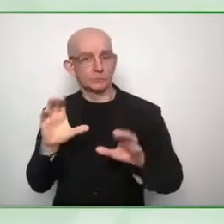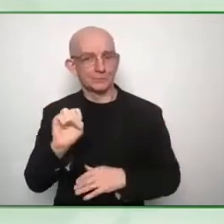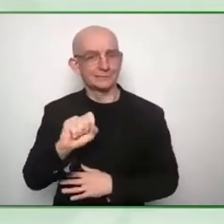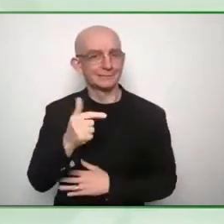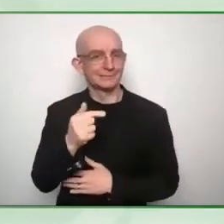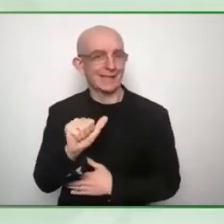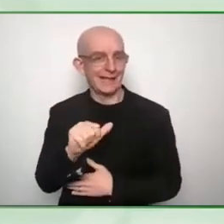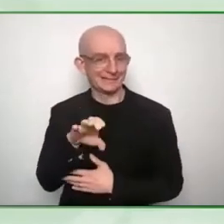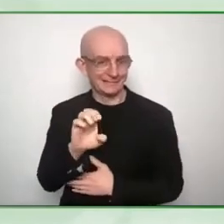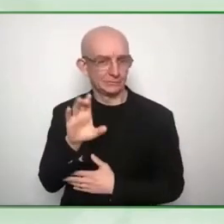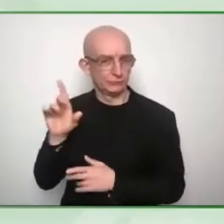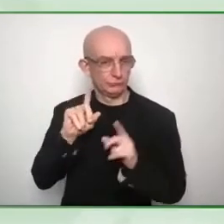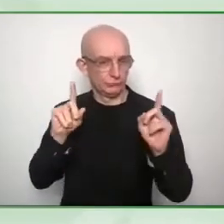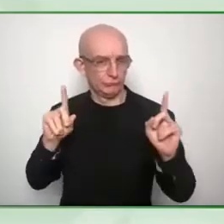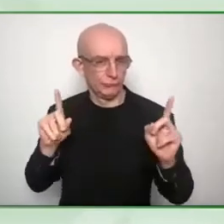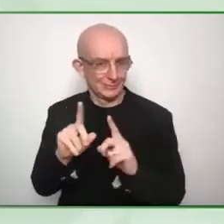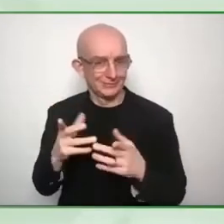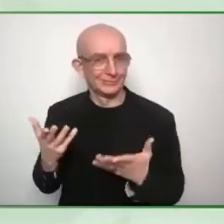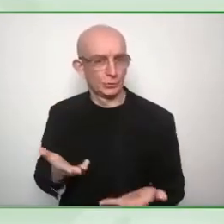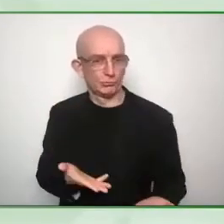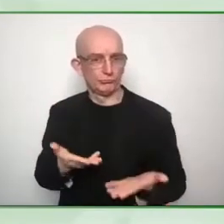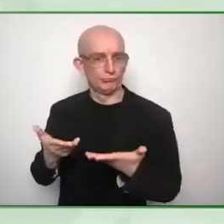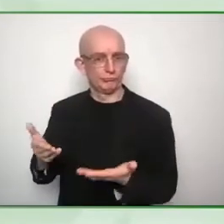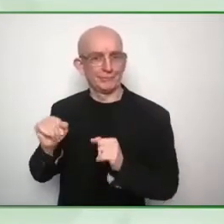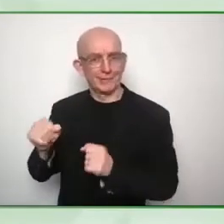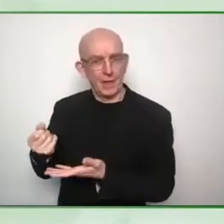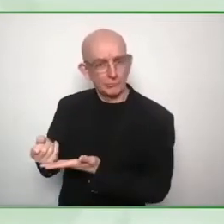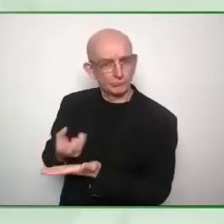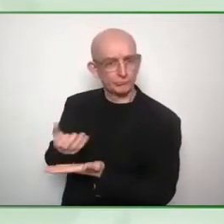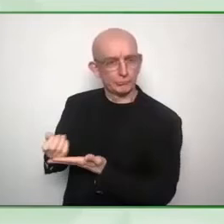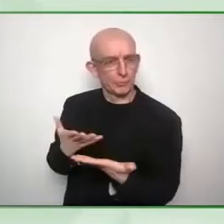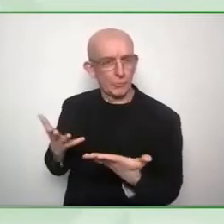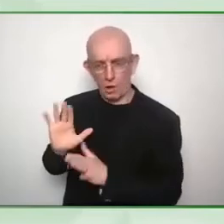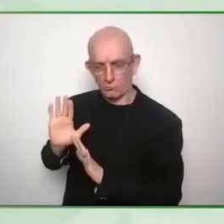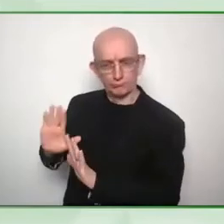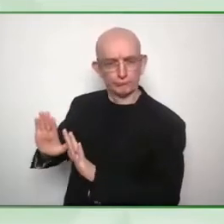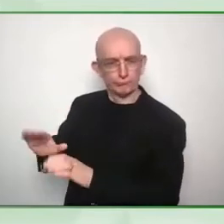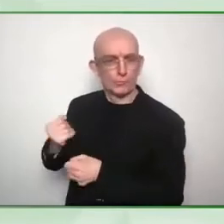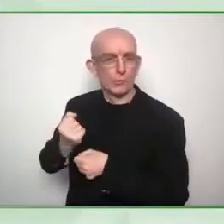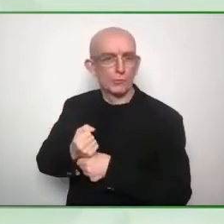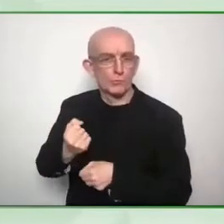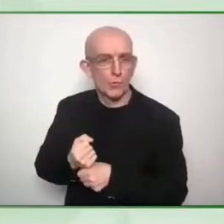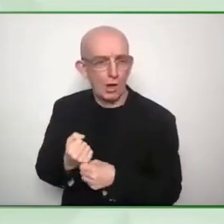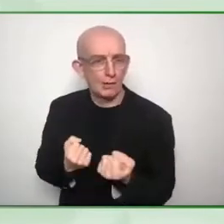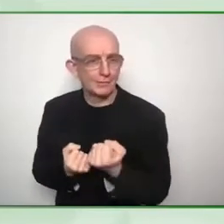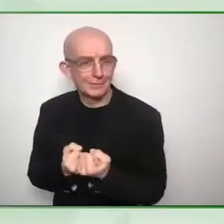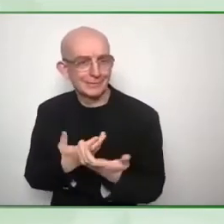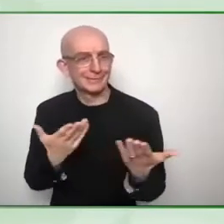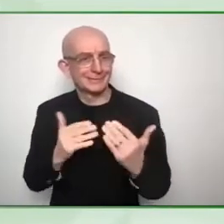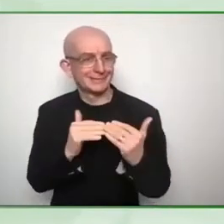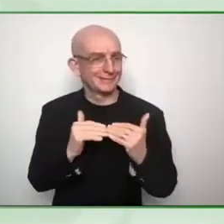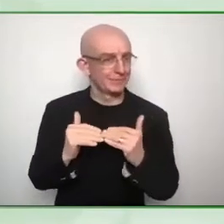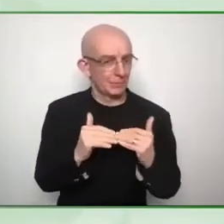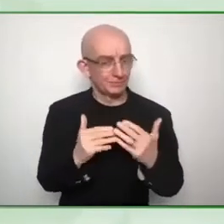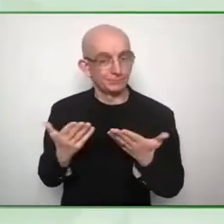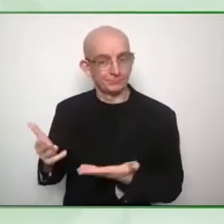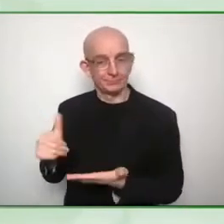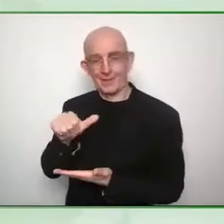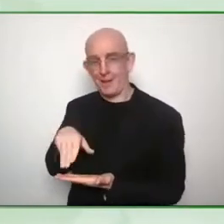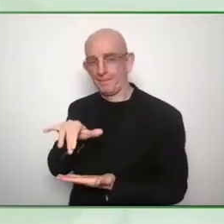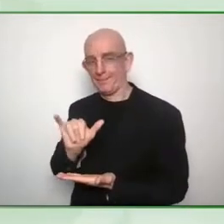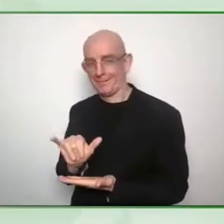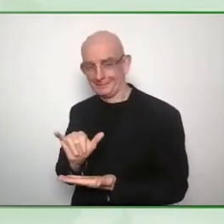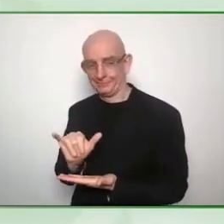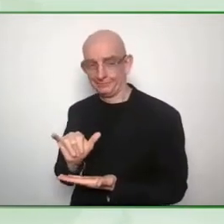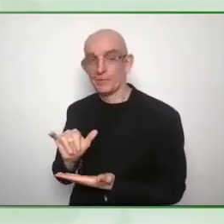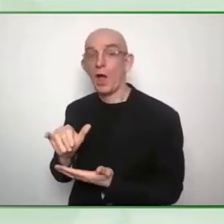from St. Cloud State University. And my journey in disability inclusion and advocacy and diplomacy started in the year